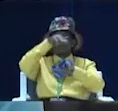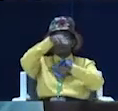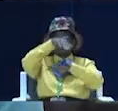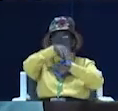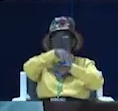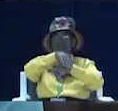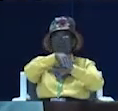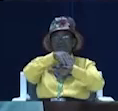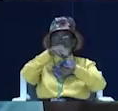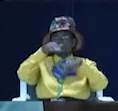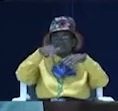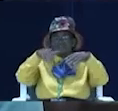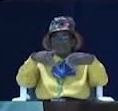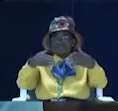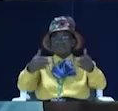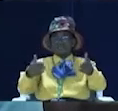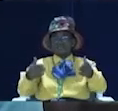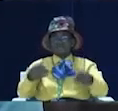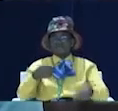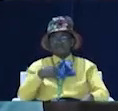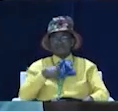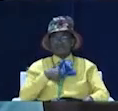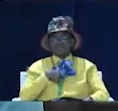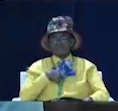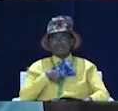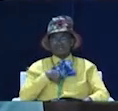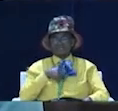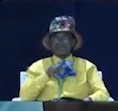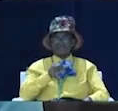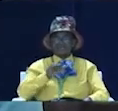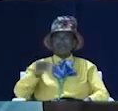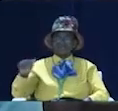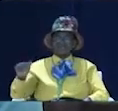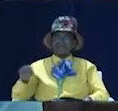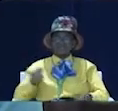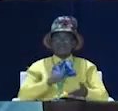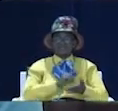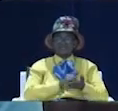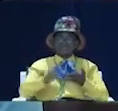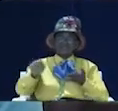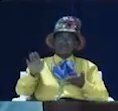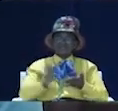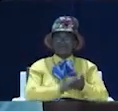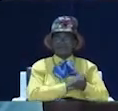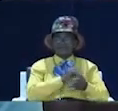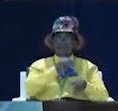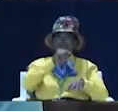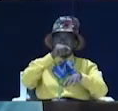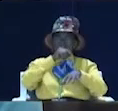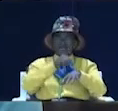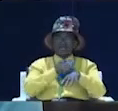Give me a divine earthquake.